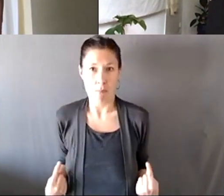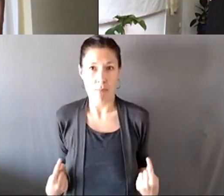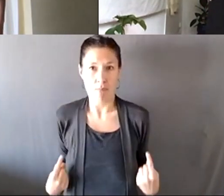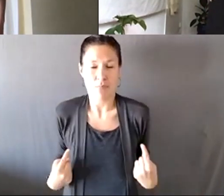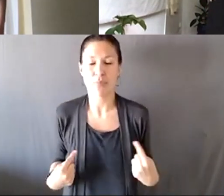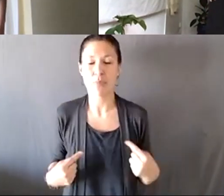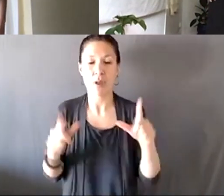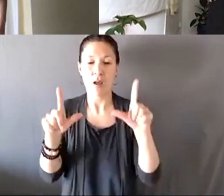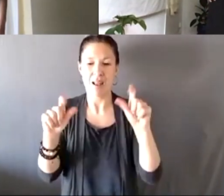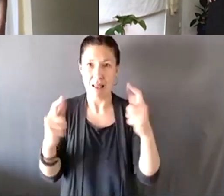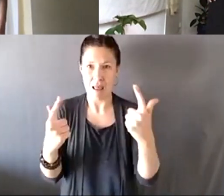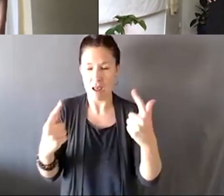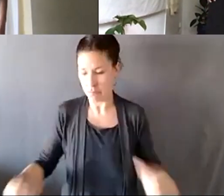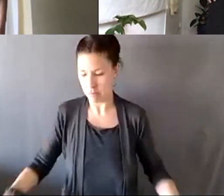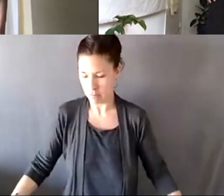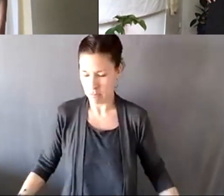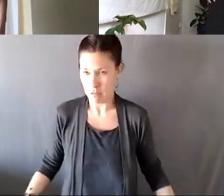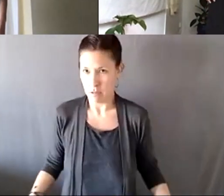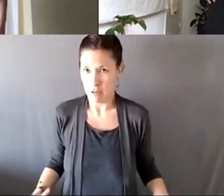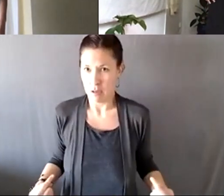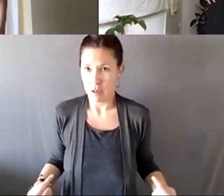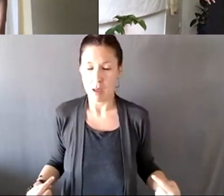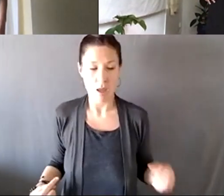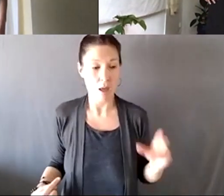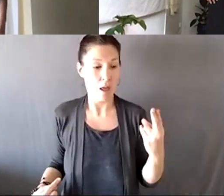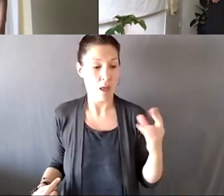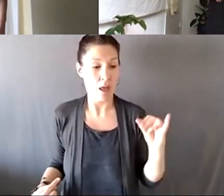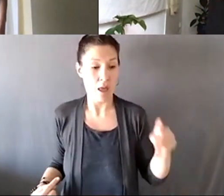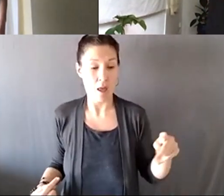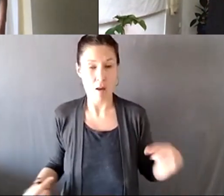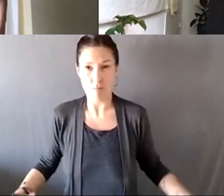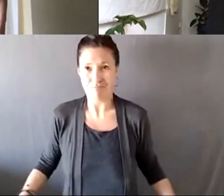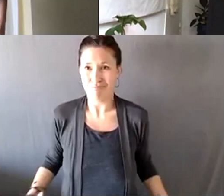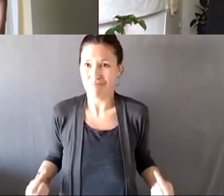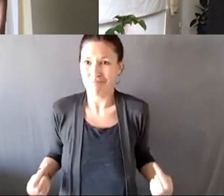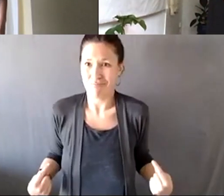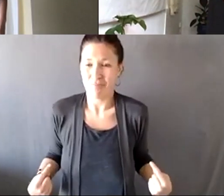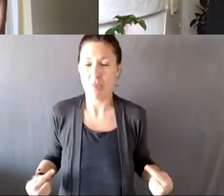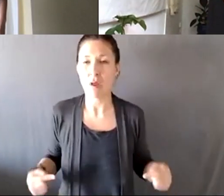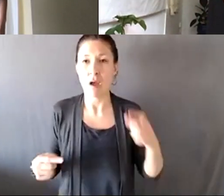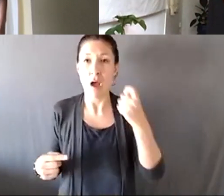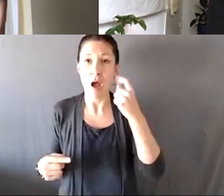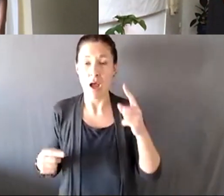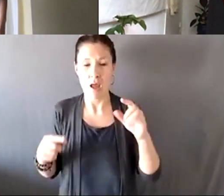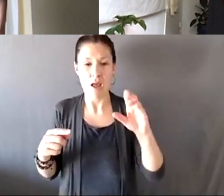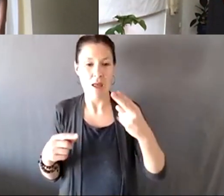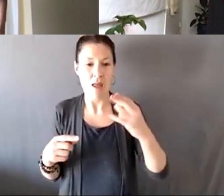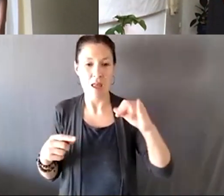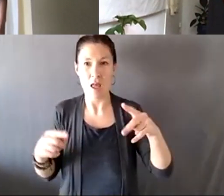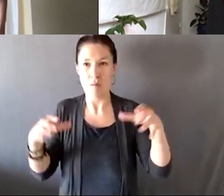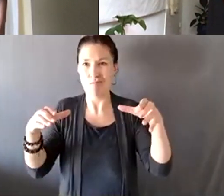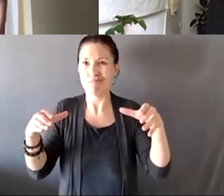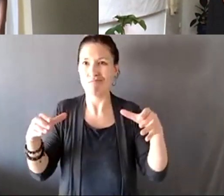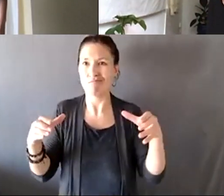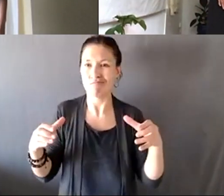The hips sink to the earth. The sacrum is